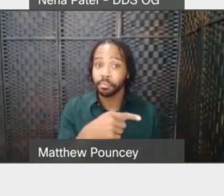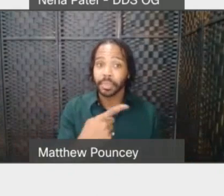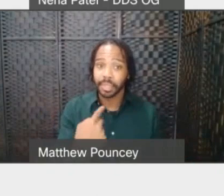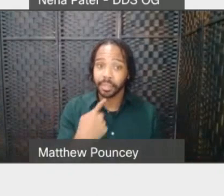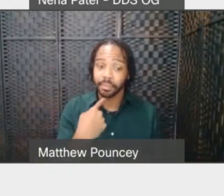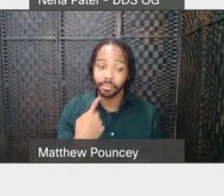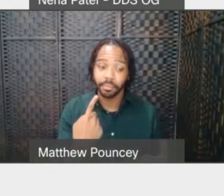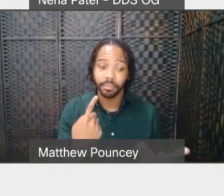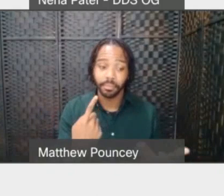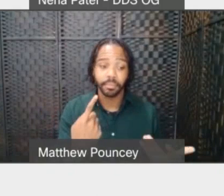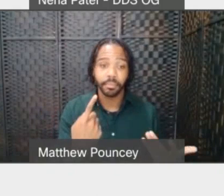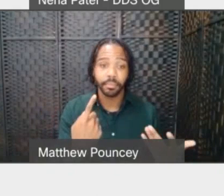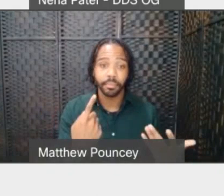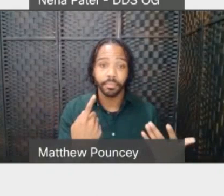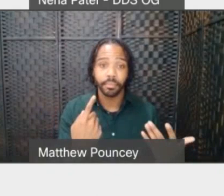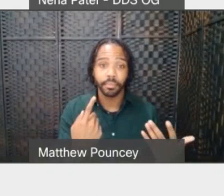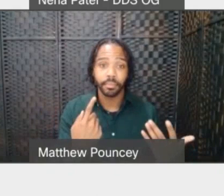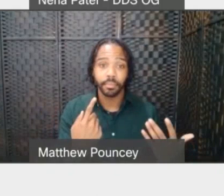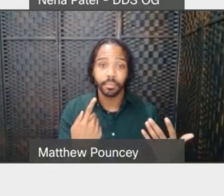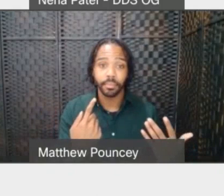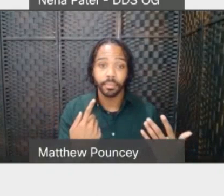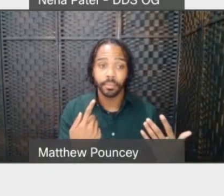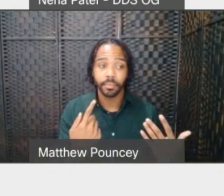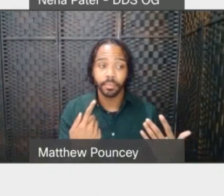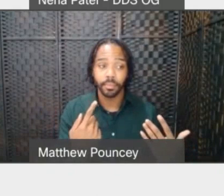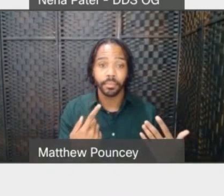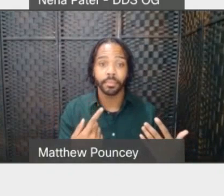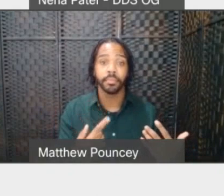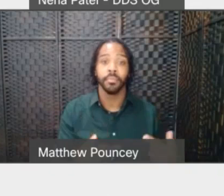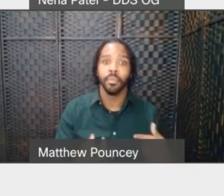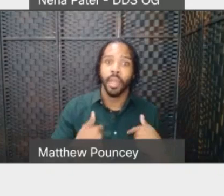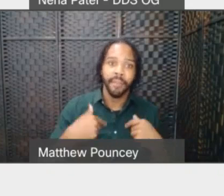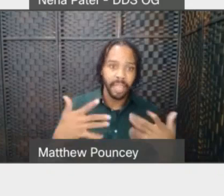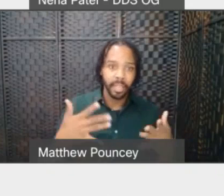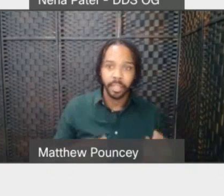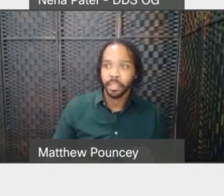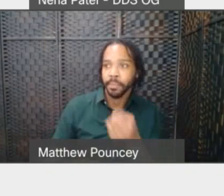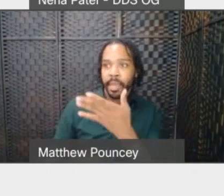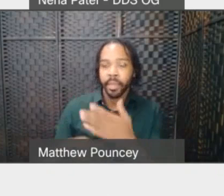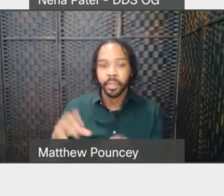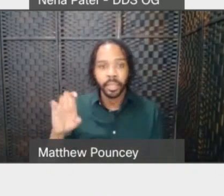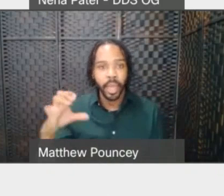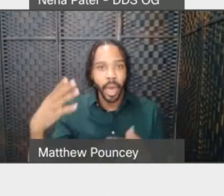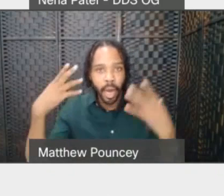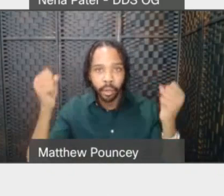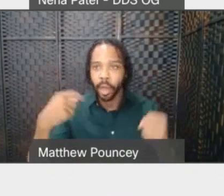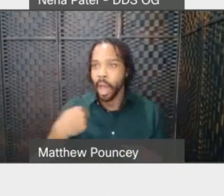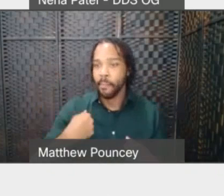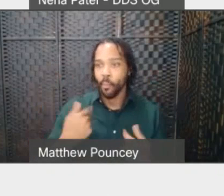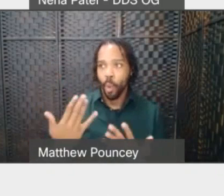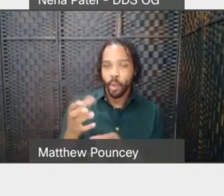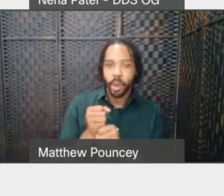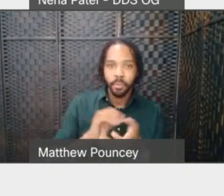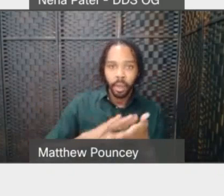says, I have submitted this to DC Health, I'm pending exemption, I don't have to do this in order to keep my